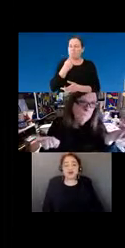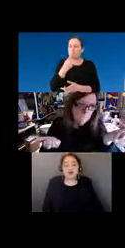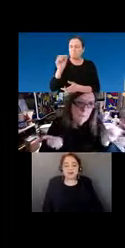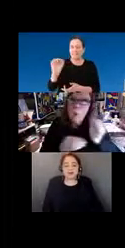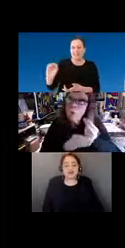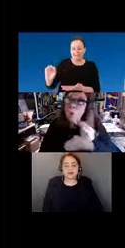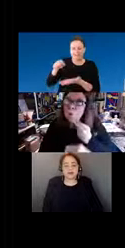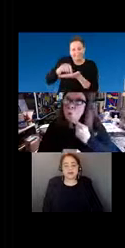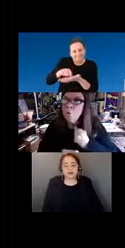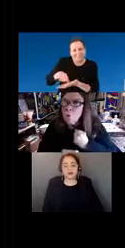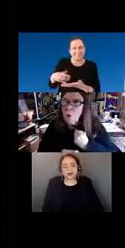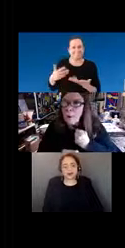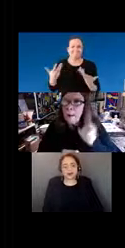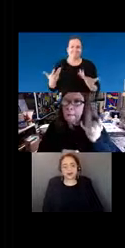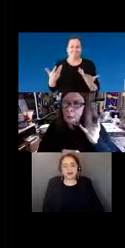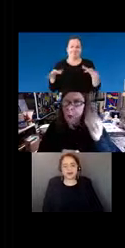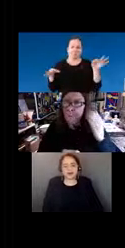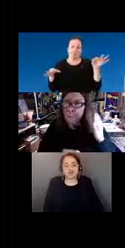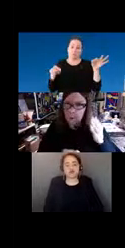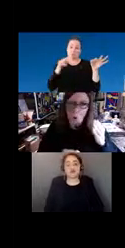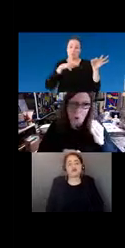You also needed a sheet of paper, white paper,